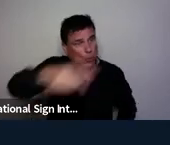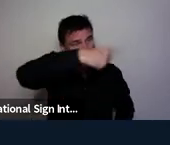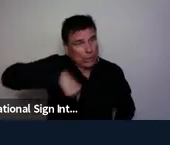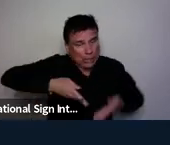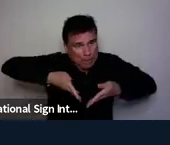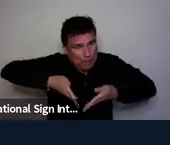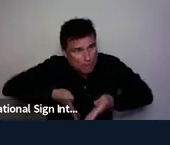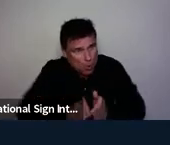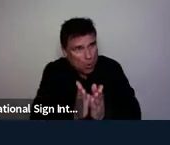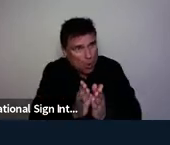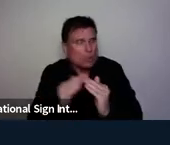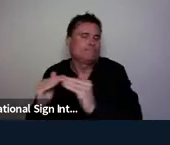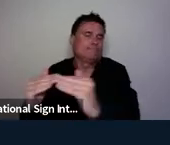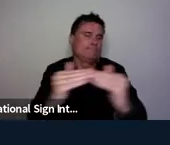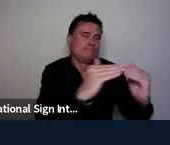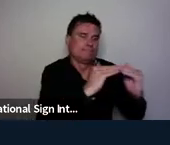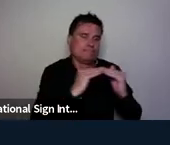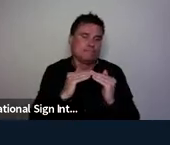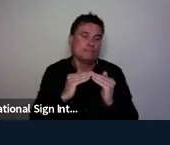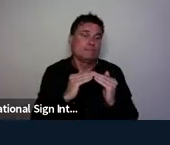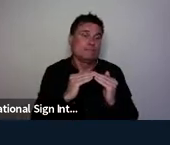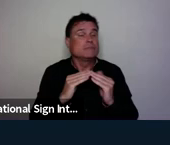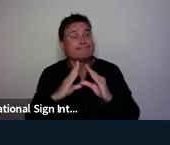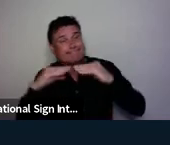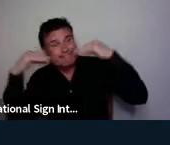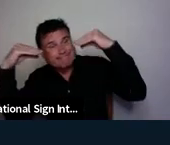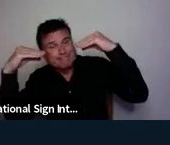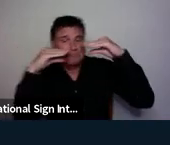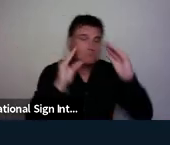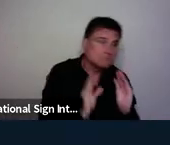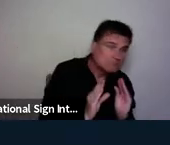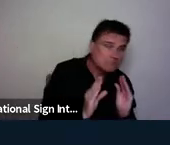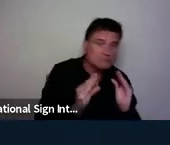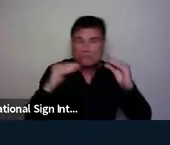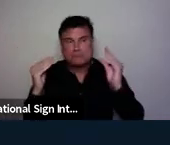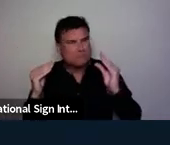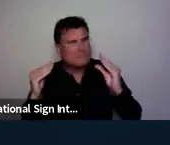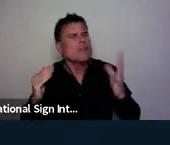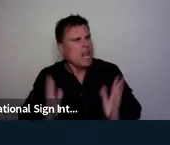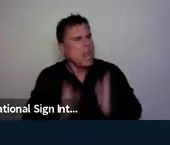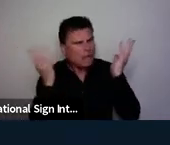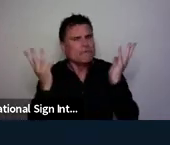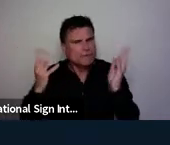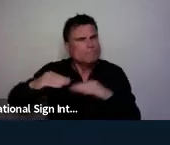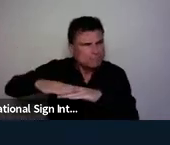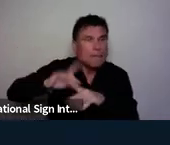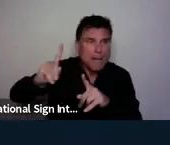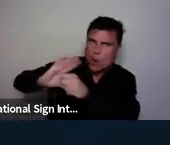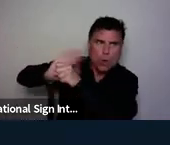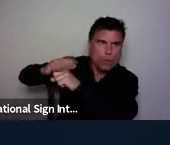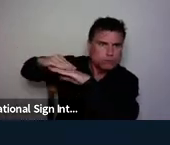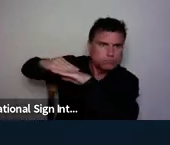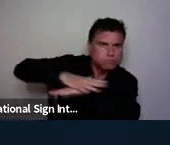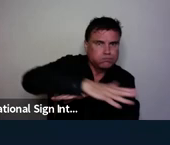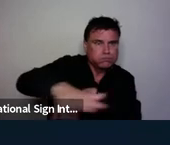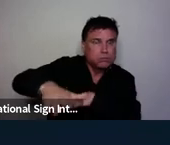sad, and we all can be affected by any virus. The virus does not see our ethnicity, our races,